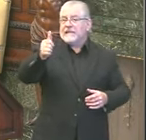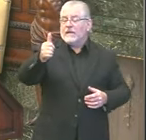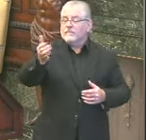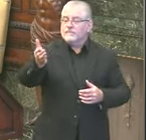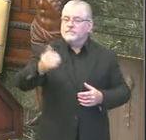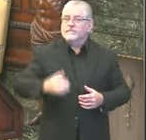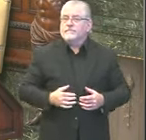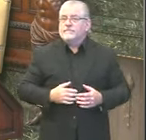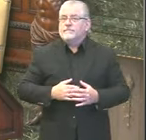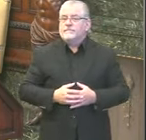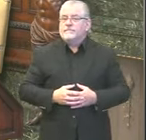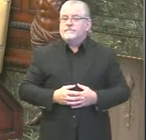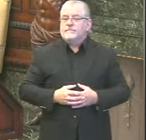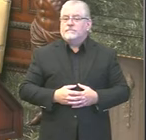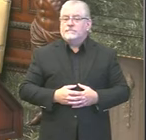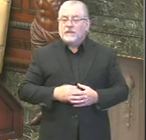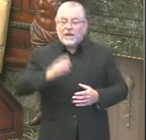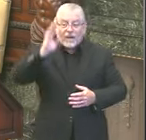Hey, guys.